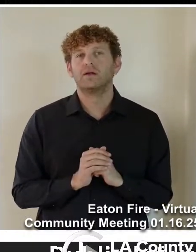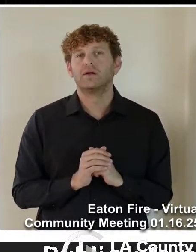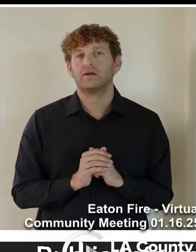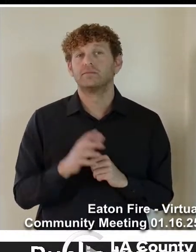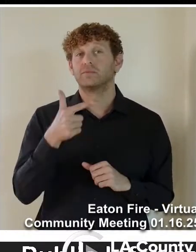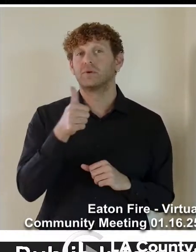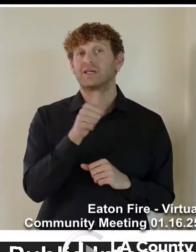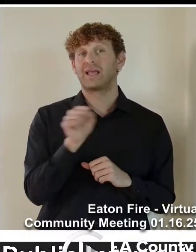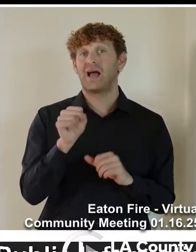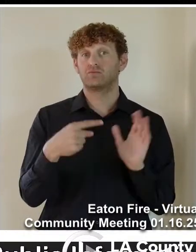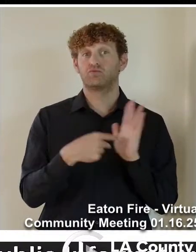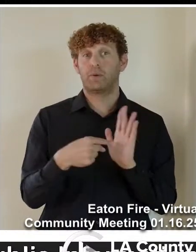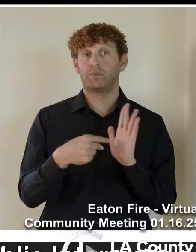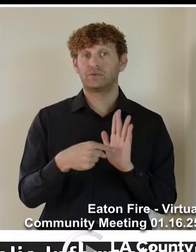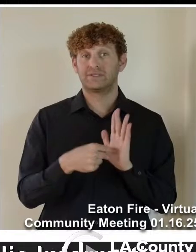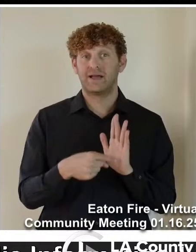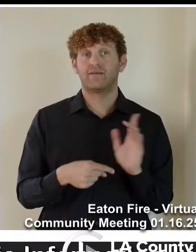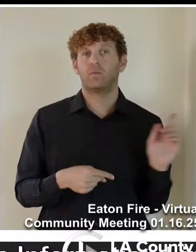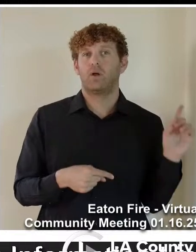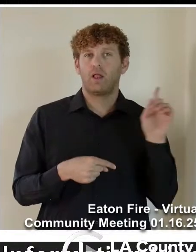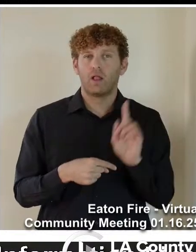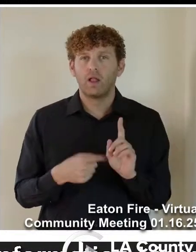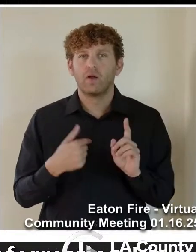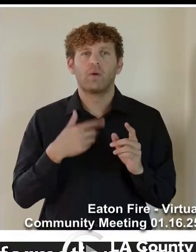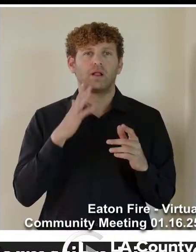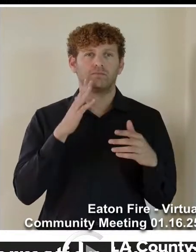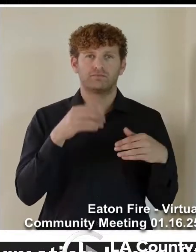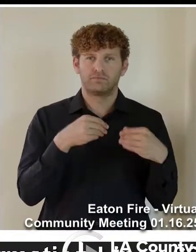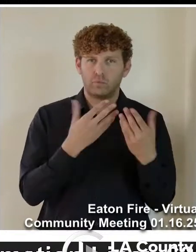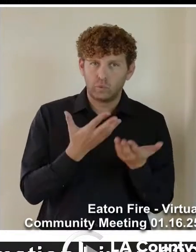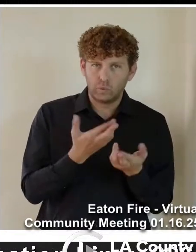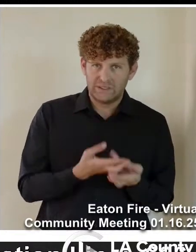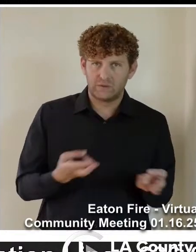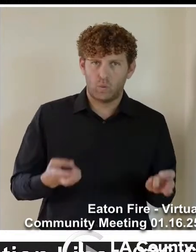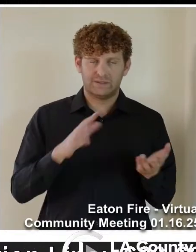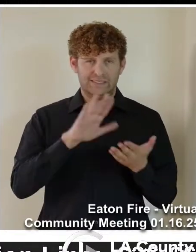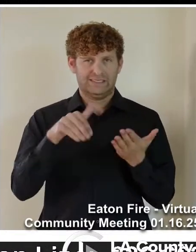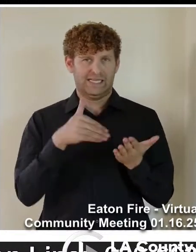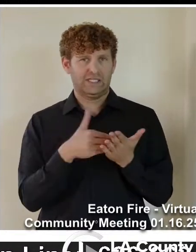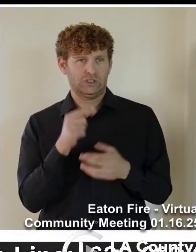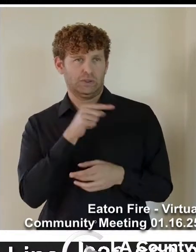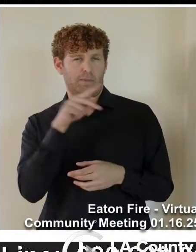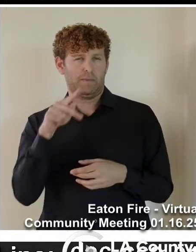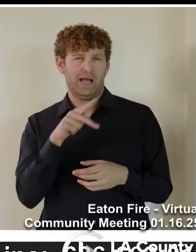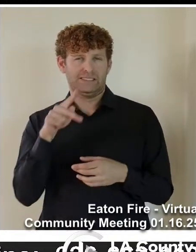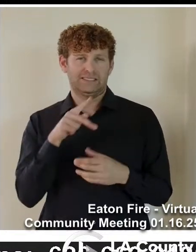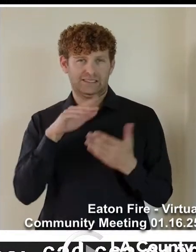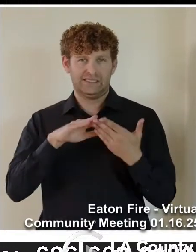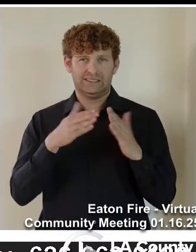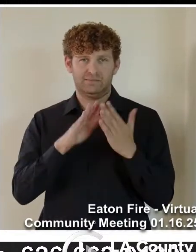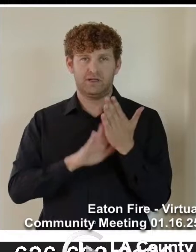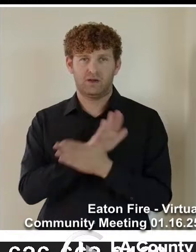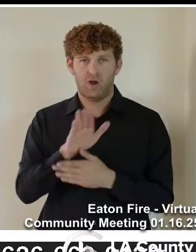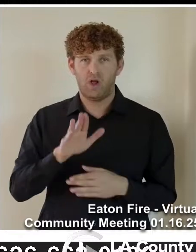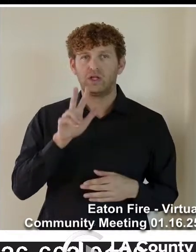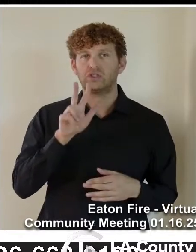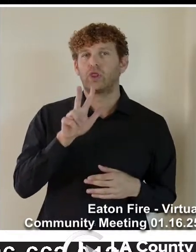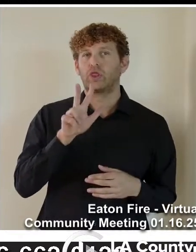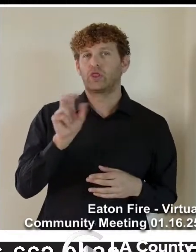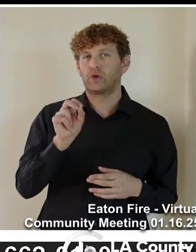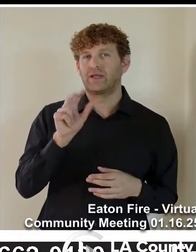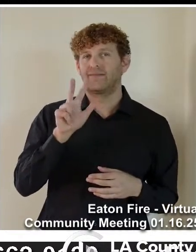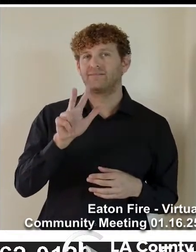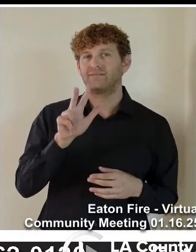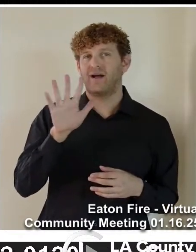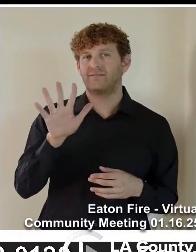Resource Center located at Pasadena City College Education Community Center located at 3035 East Foothill